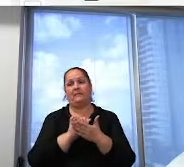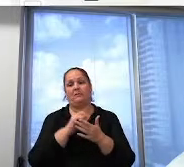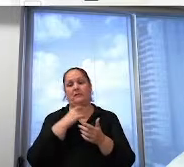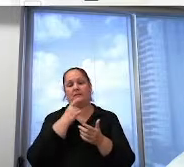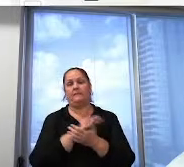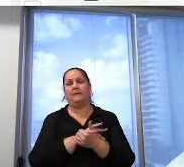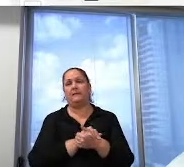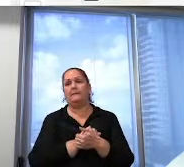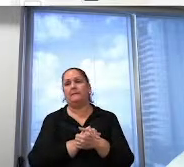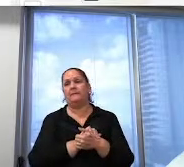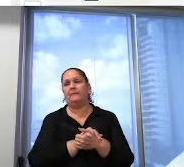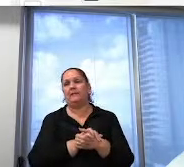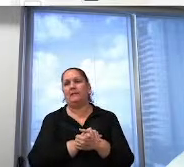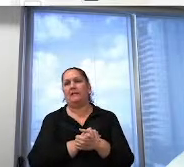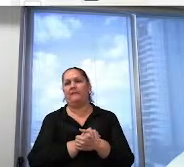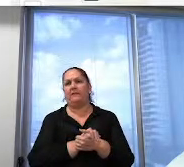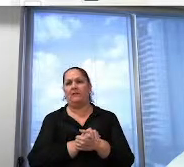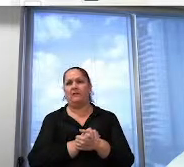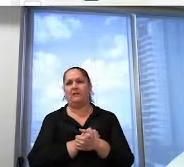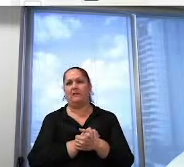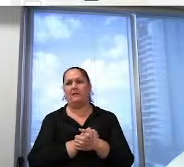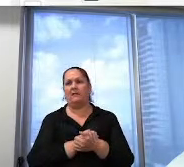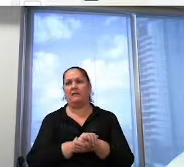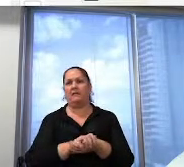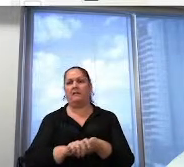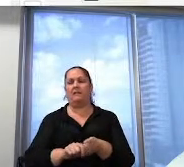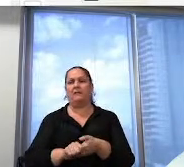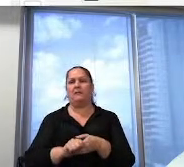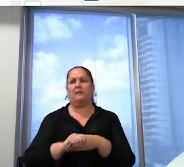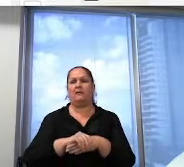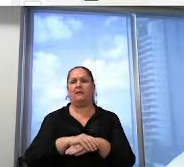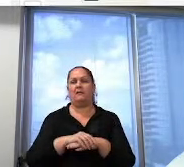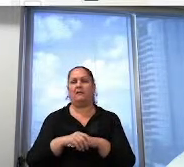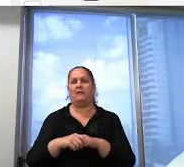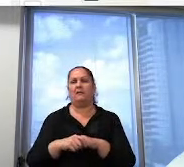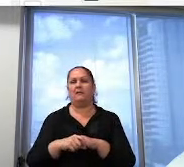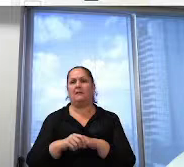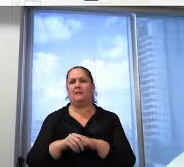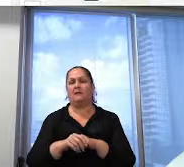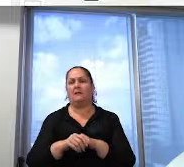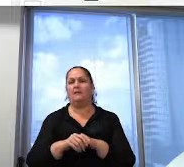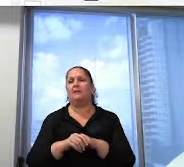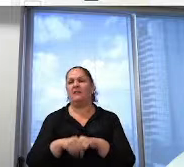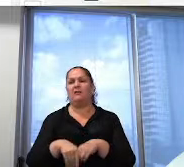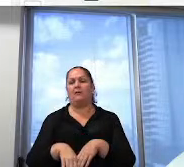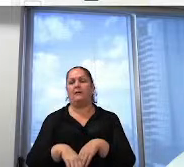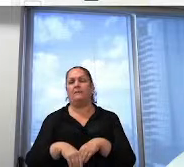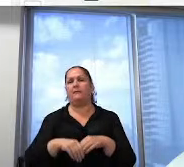Okay. That's what I could share. Okay. Let's finish up the transmission rebuild.